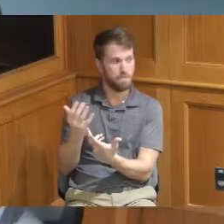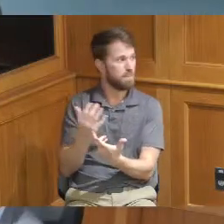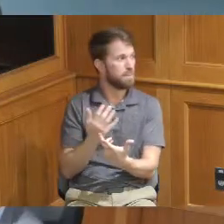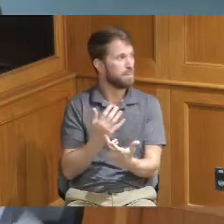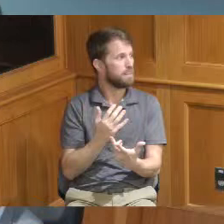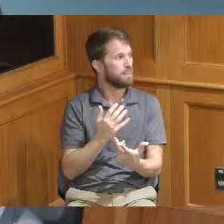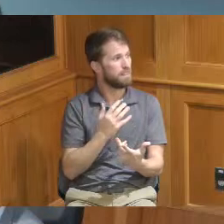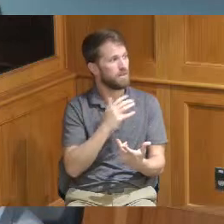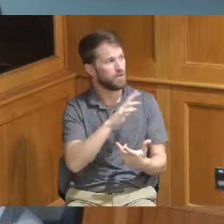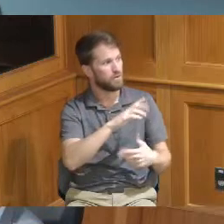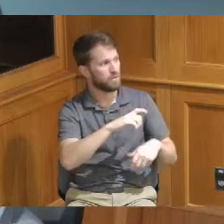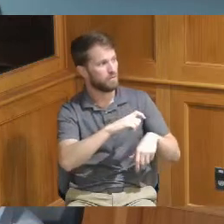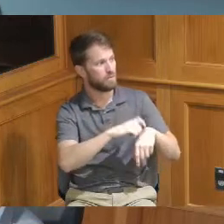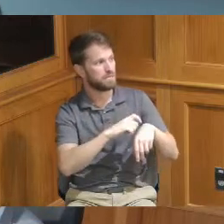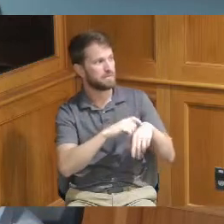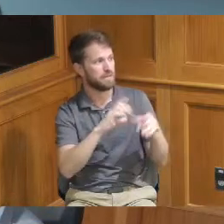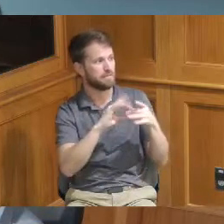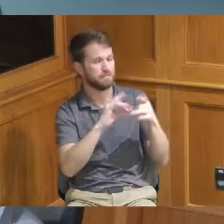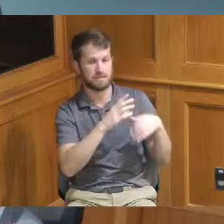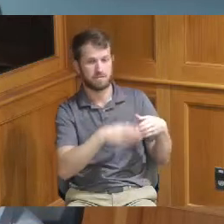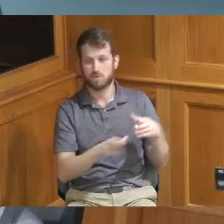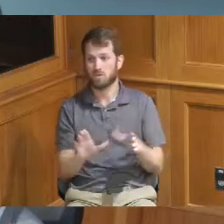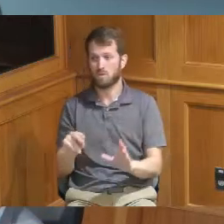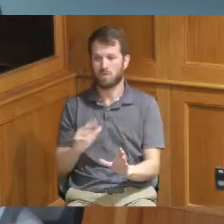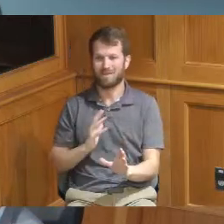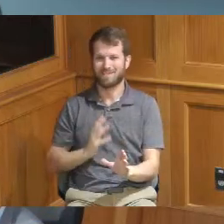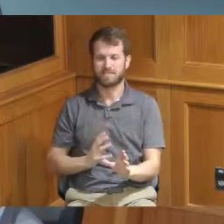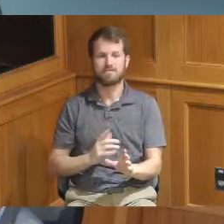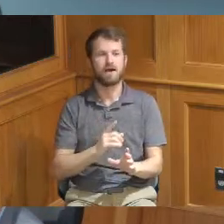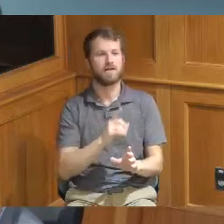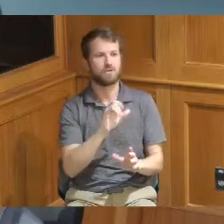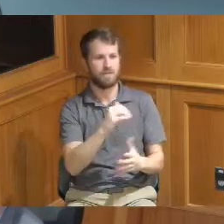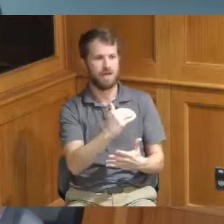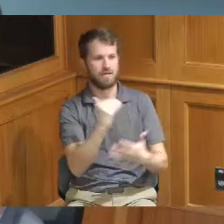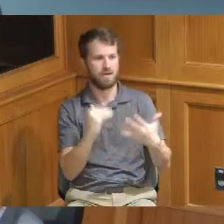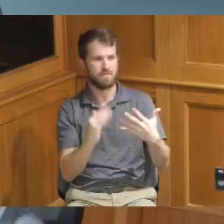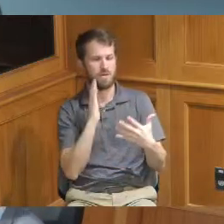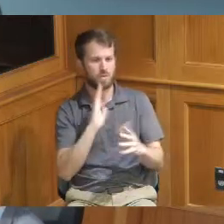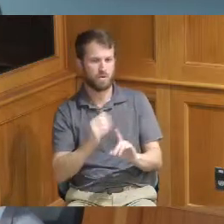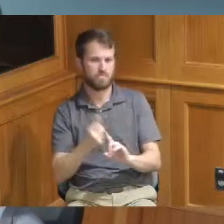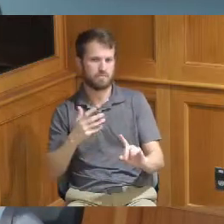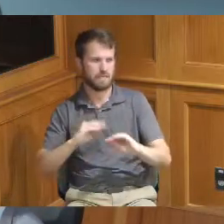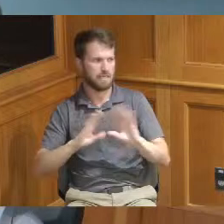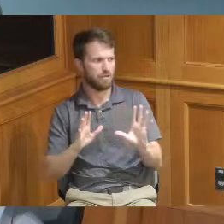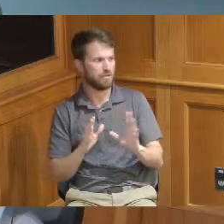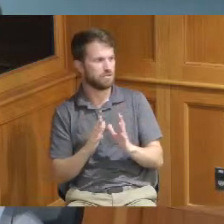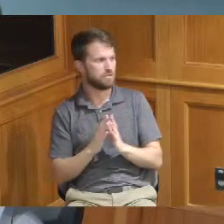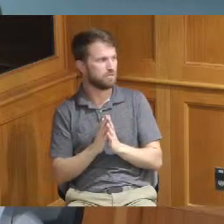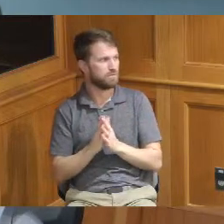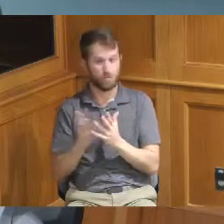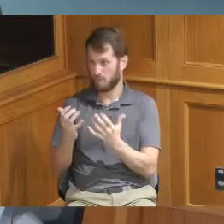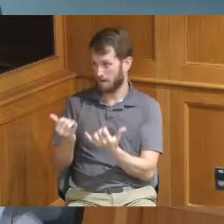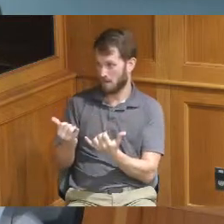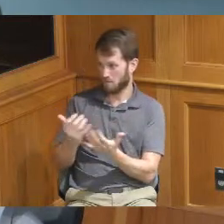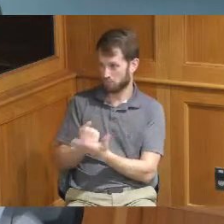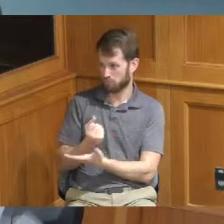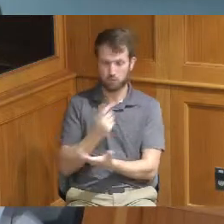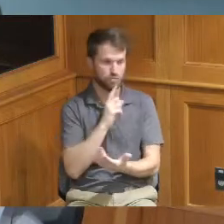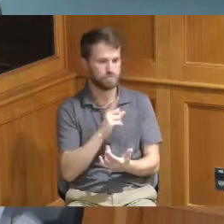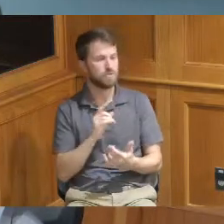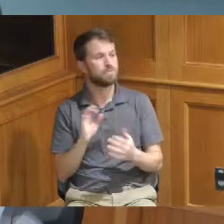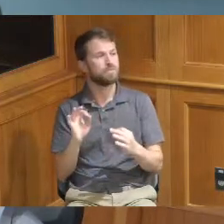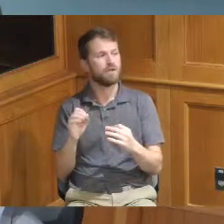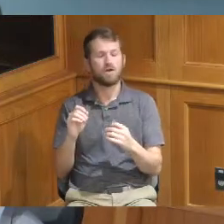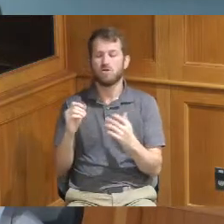for speaking is up. I'm sorry. And No, that's when we fine. get to that item, he will give some clarity. Sure, if you want me to. You want to do it now? Yeah, sure. I